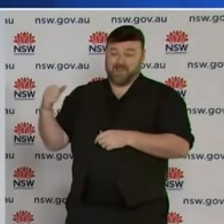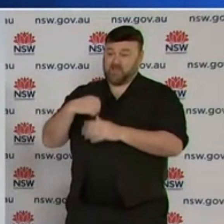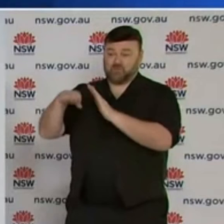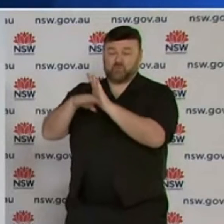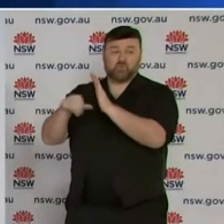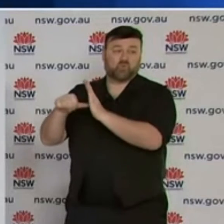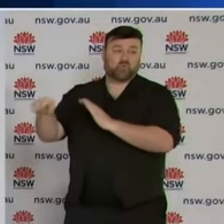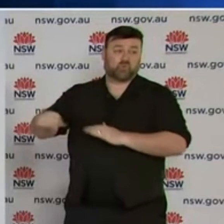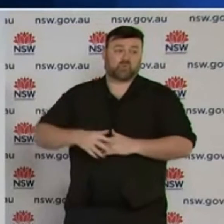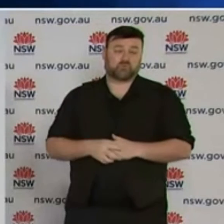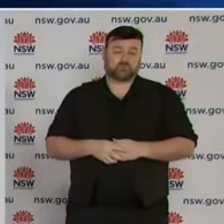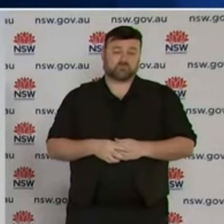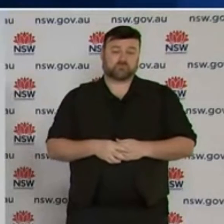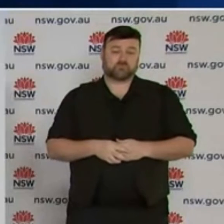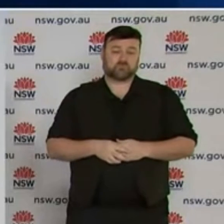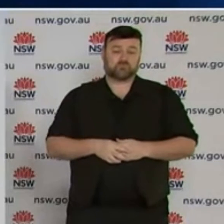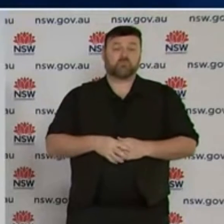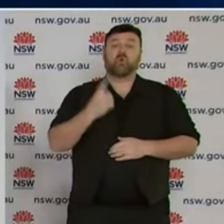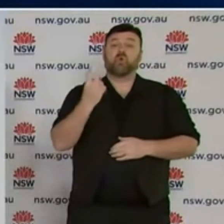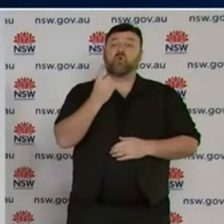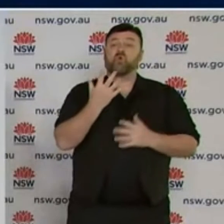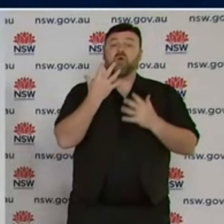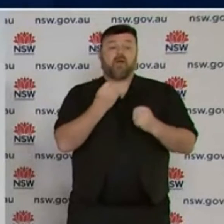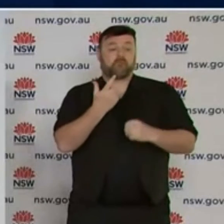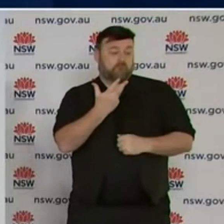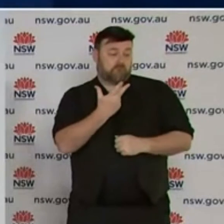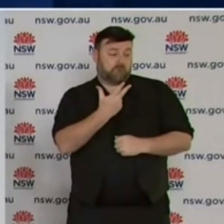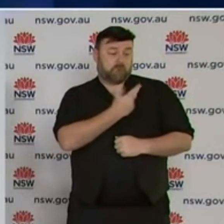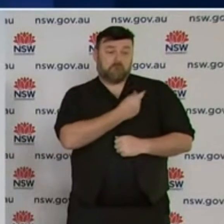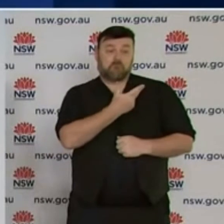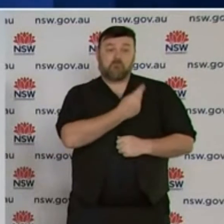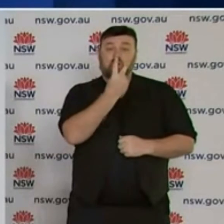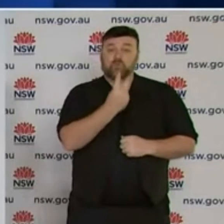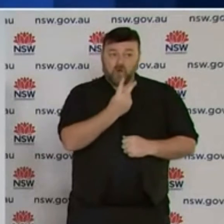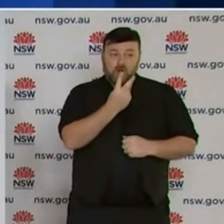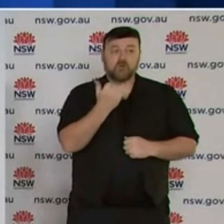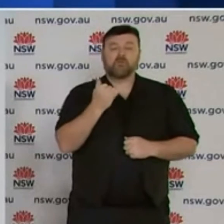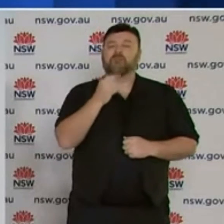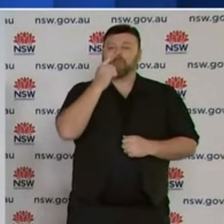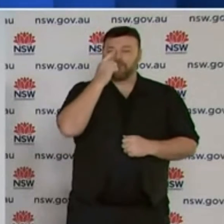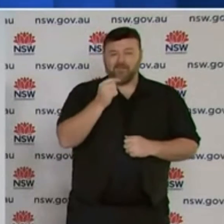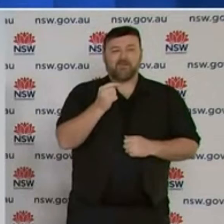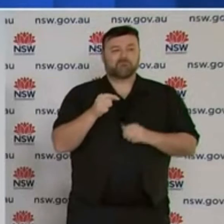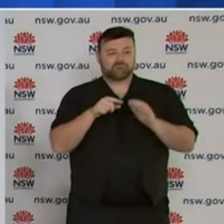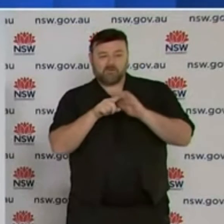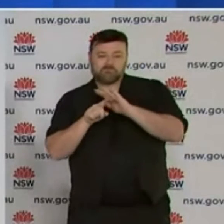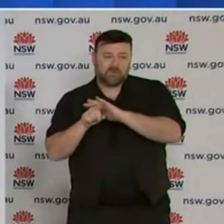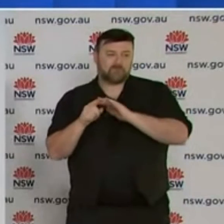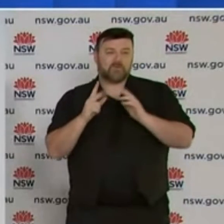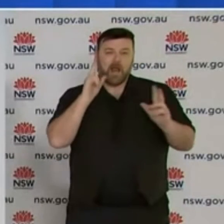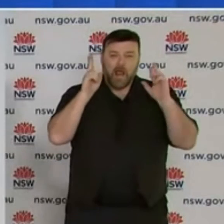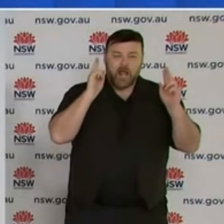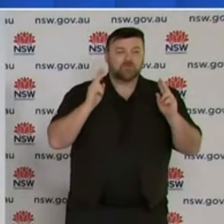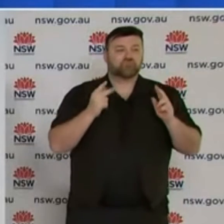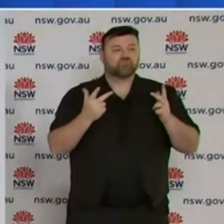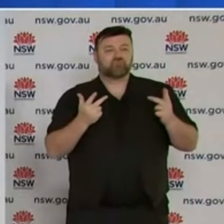to have a meal at a restaurant or a cafe, but it might be within their local community. They might be able to go and get their hair cut, but it'll be within their local community as opposed